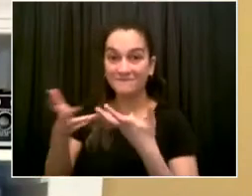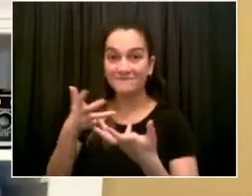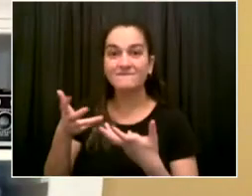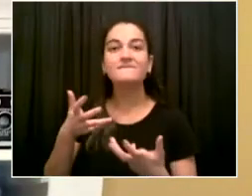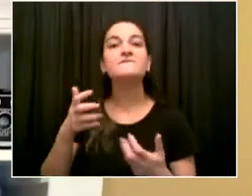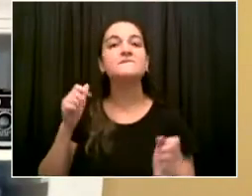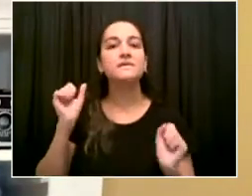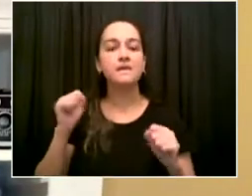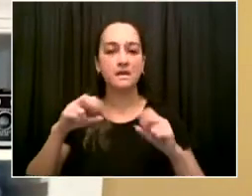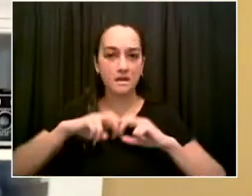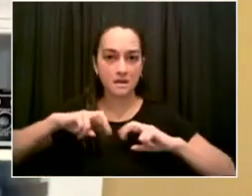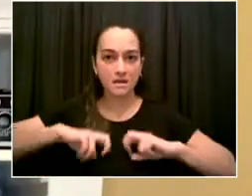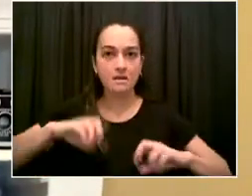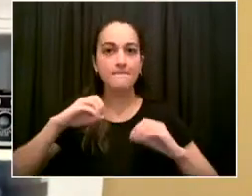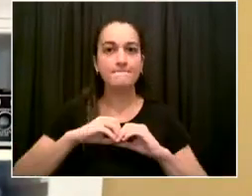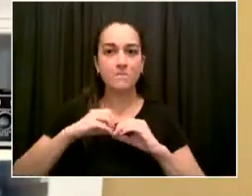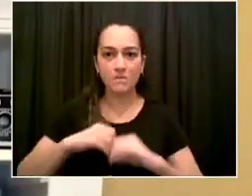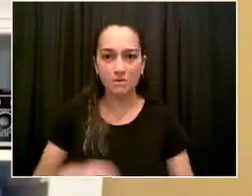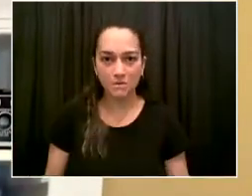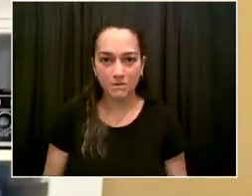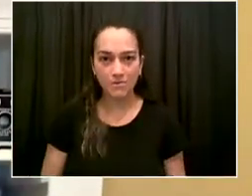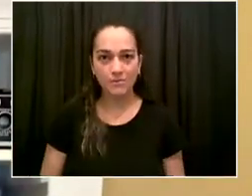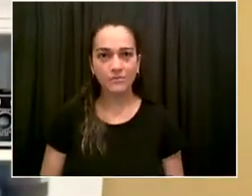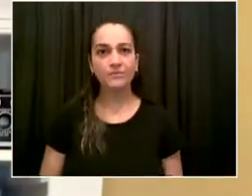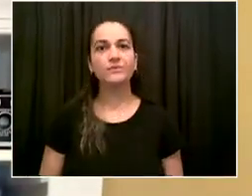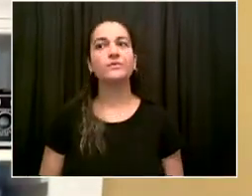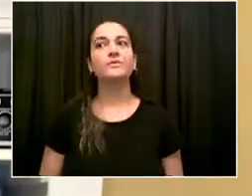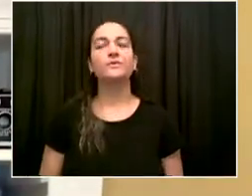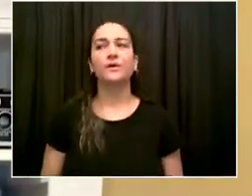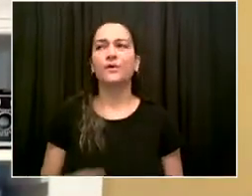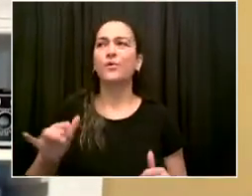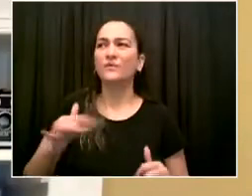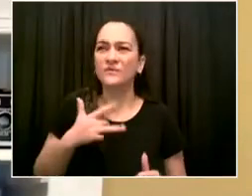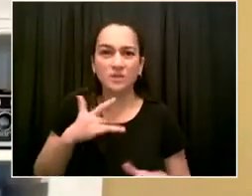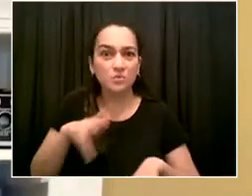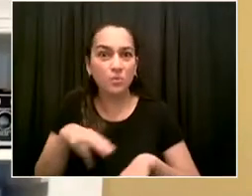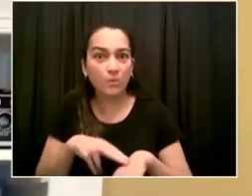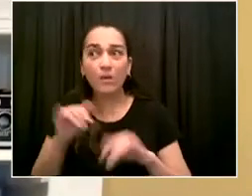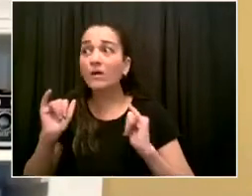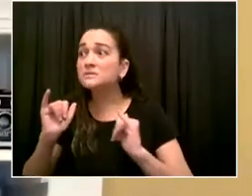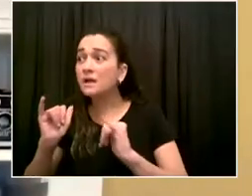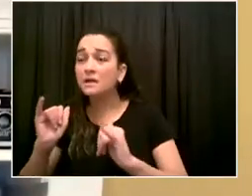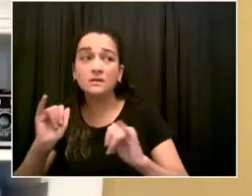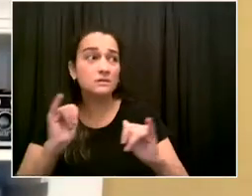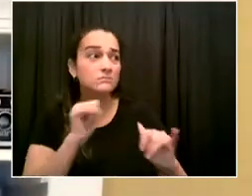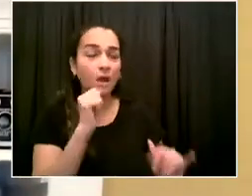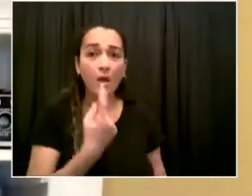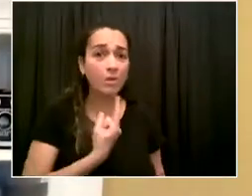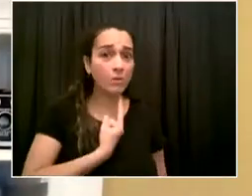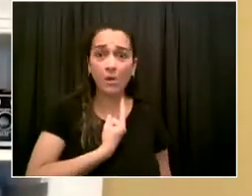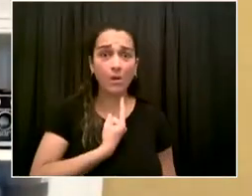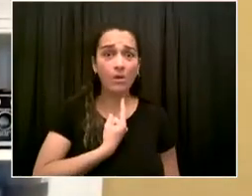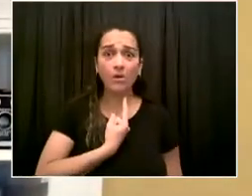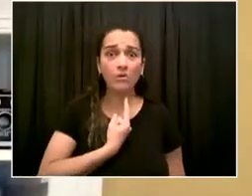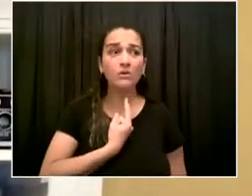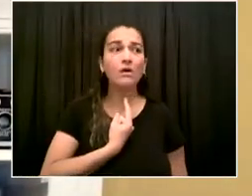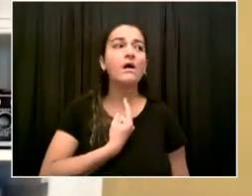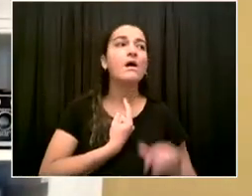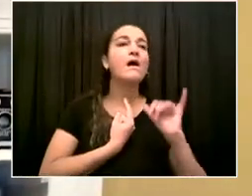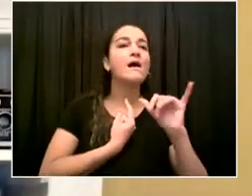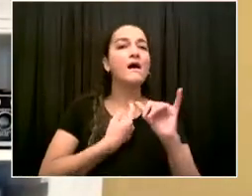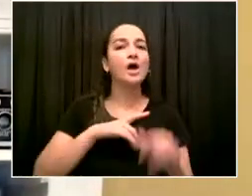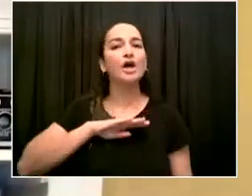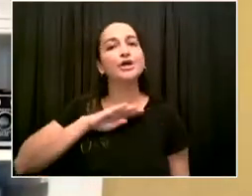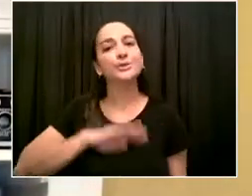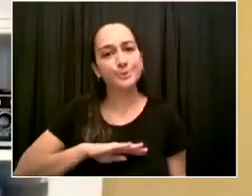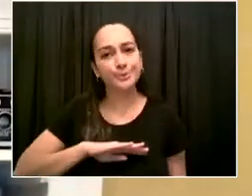of it. Now the question is, what are the services? How do we help? And that's what you guys are doing right now. So we're so excited to be